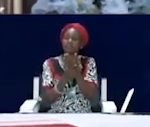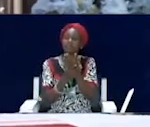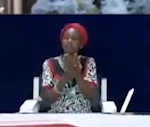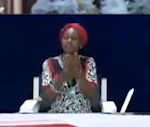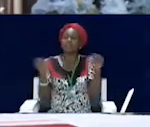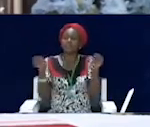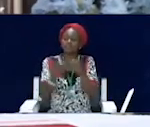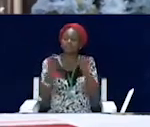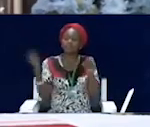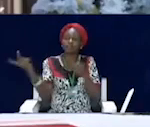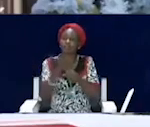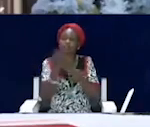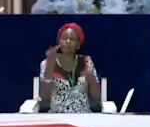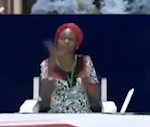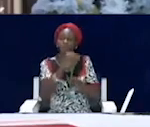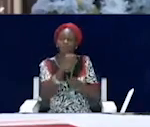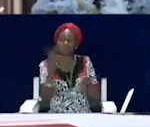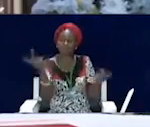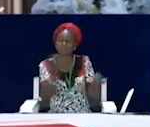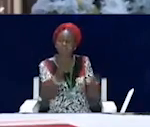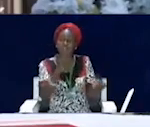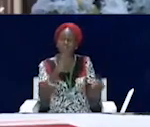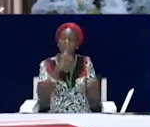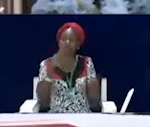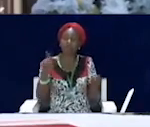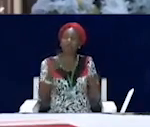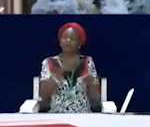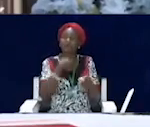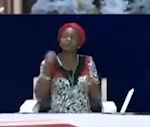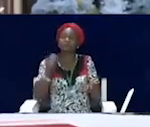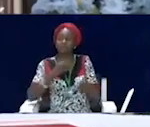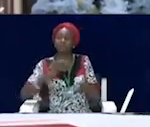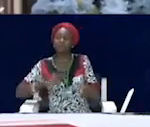Even the two of them were ministers.